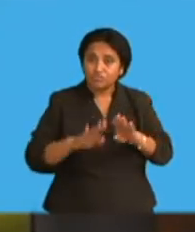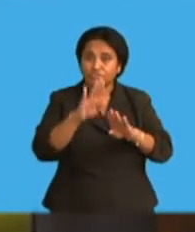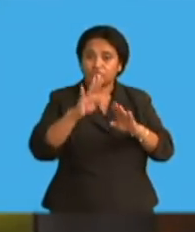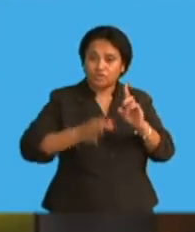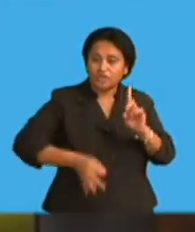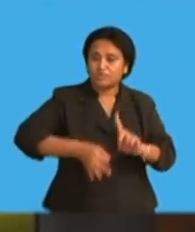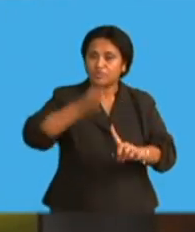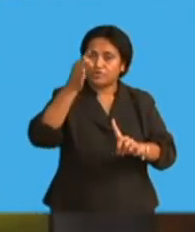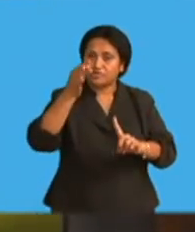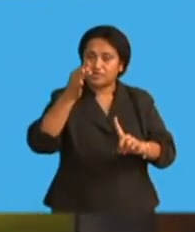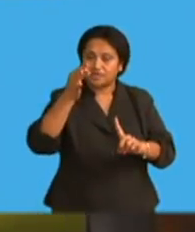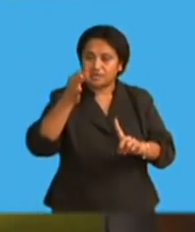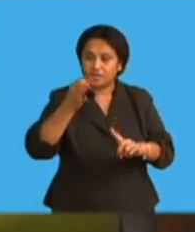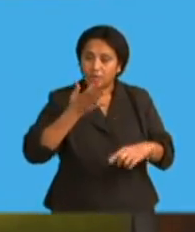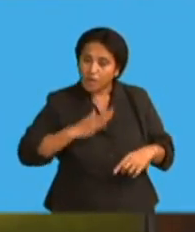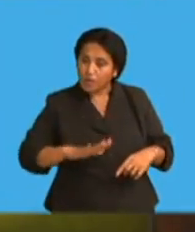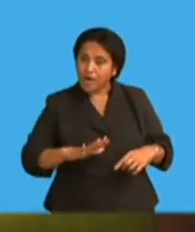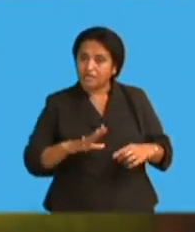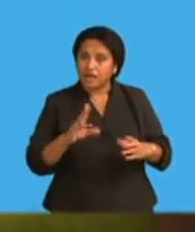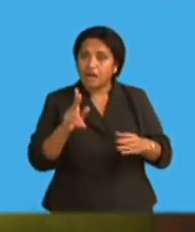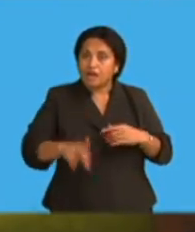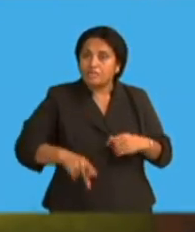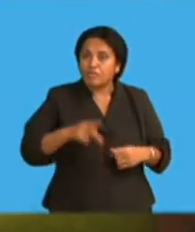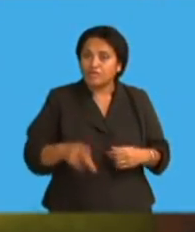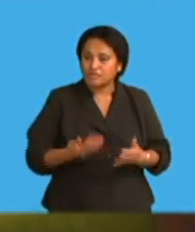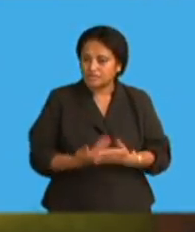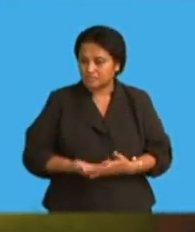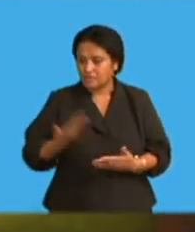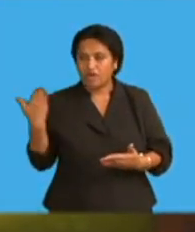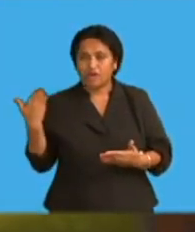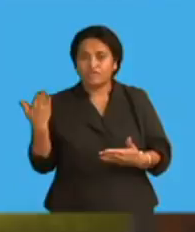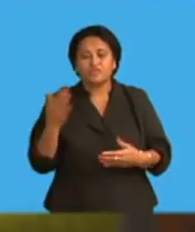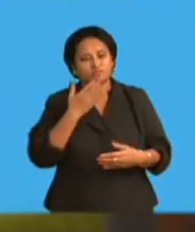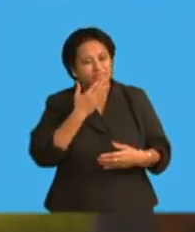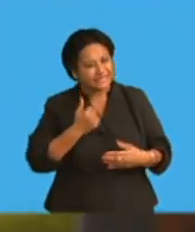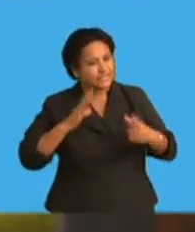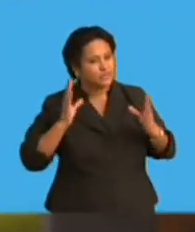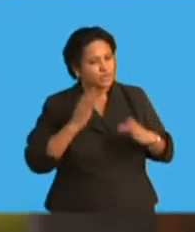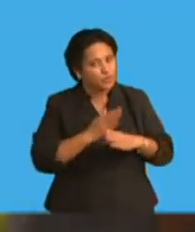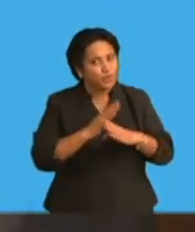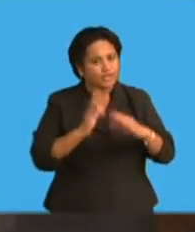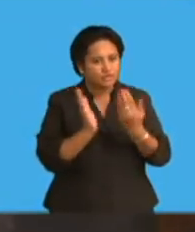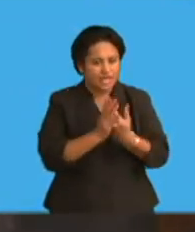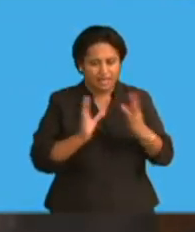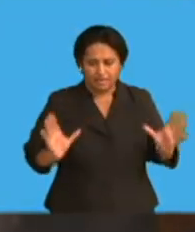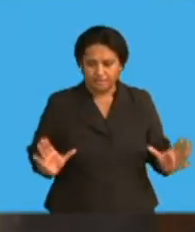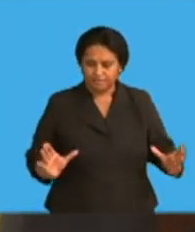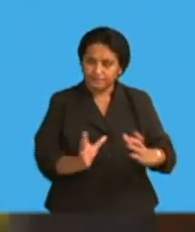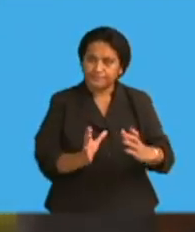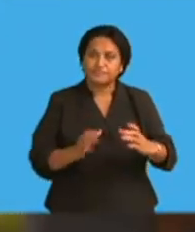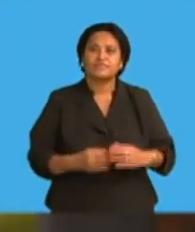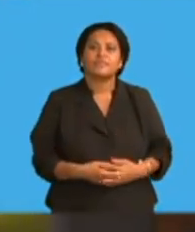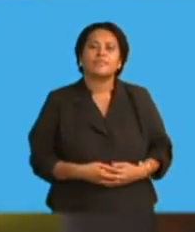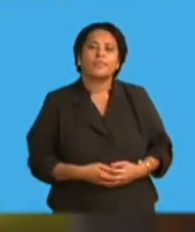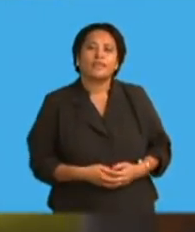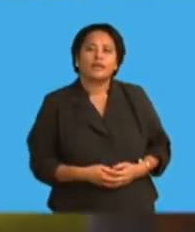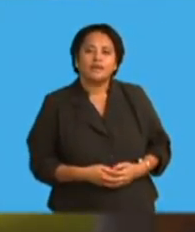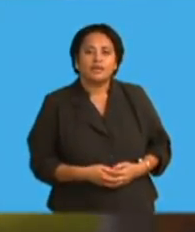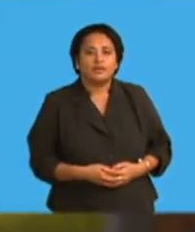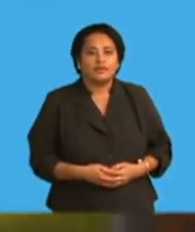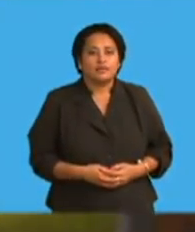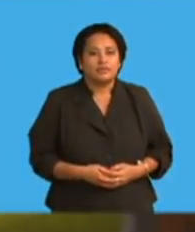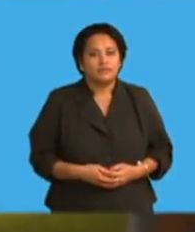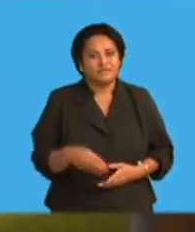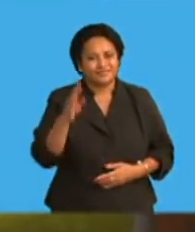absolute poverty. We want that. So let's work together, to Madam Speaker, to facilitate that. Madam Speaker, today, of